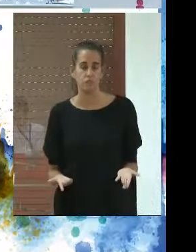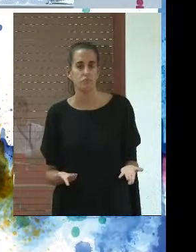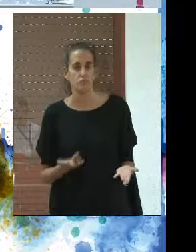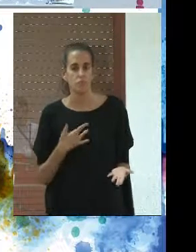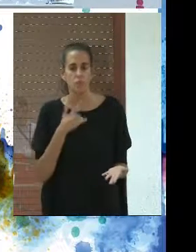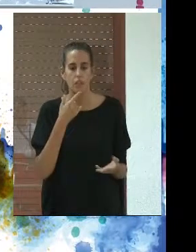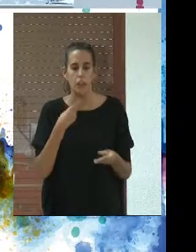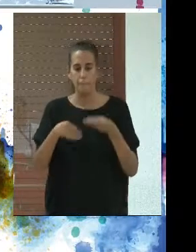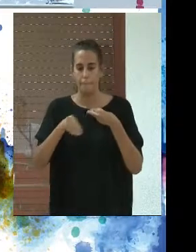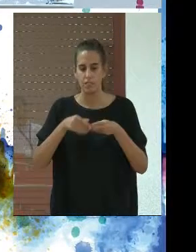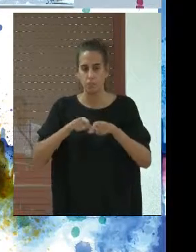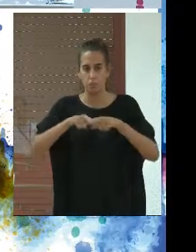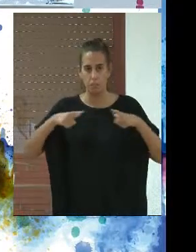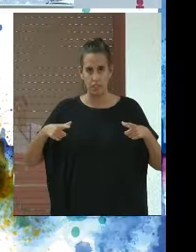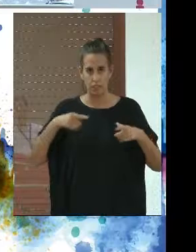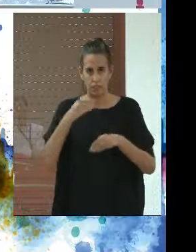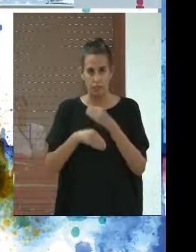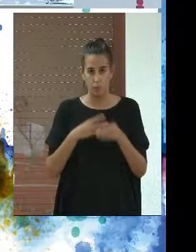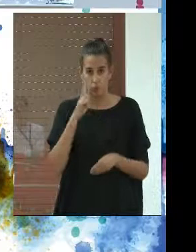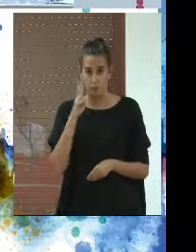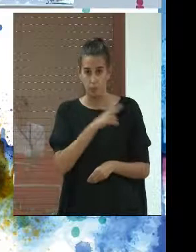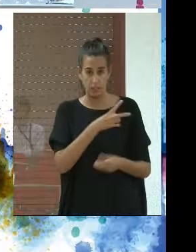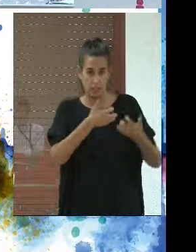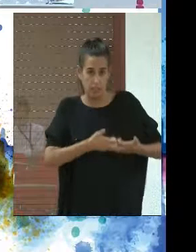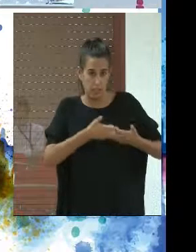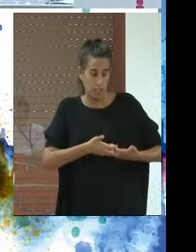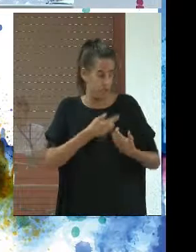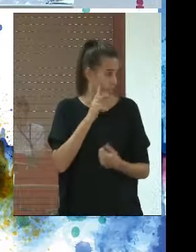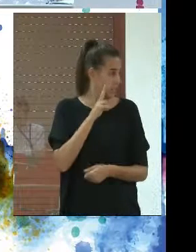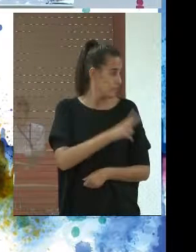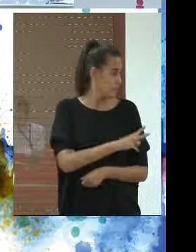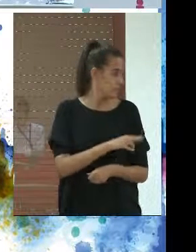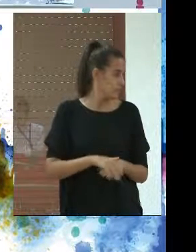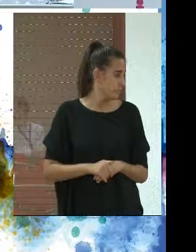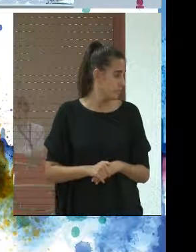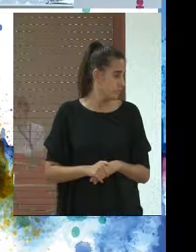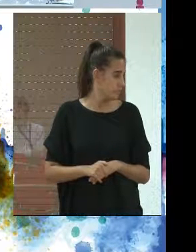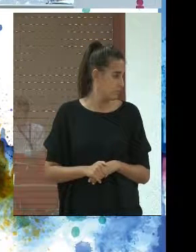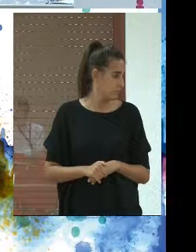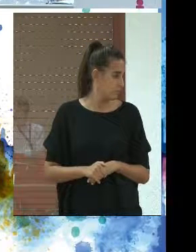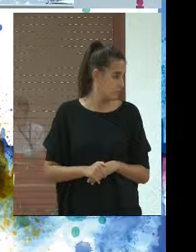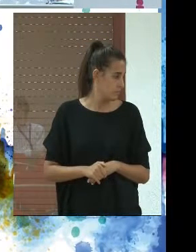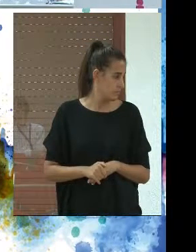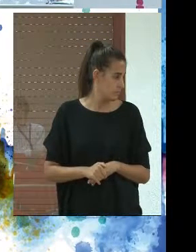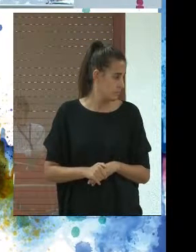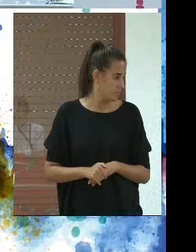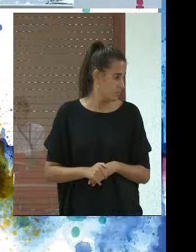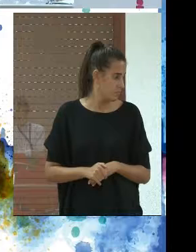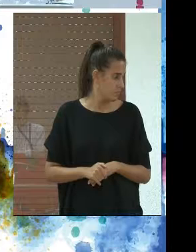to build a template in plastic like the one you see here to